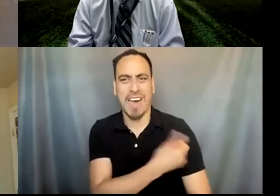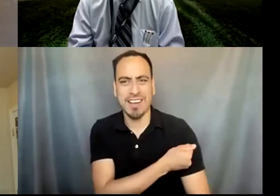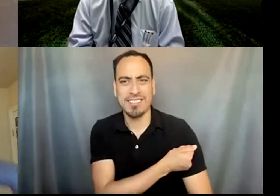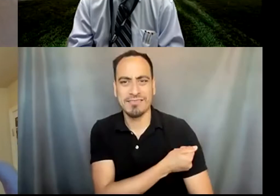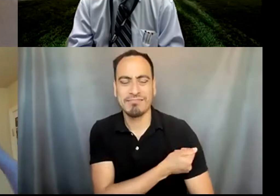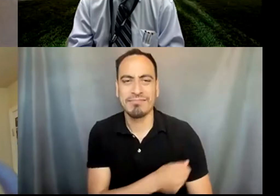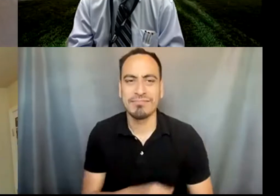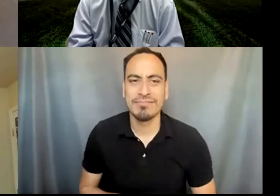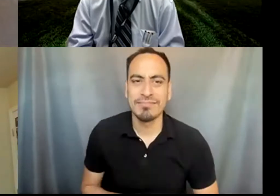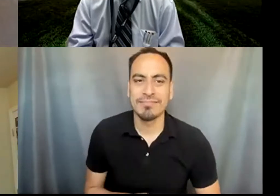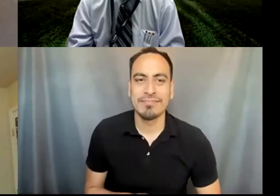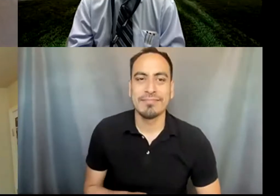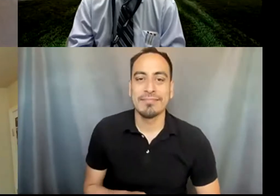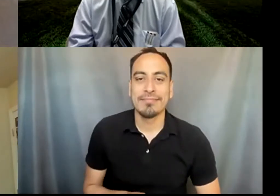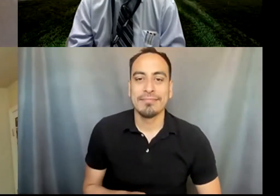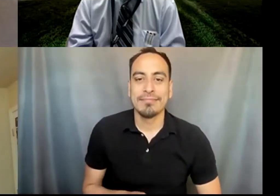we're getting,